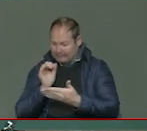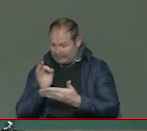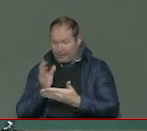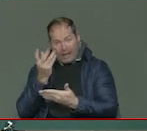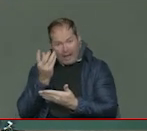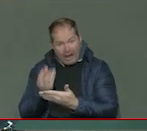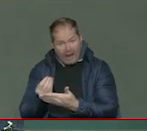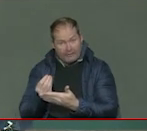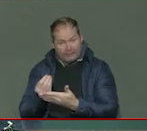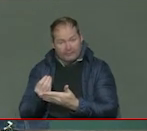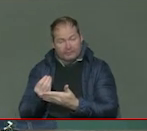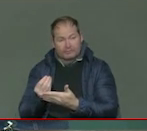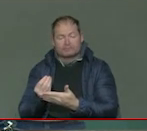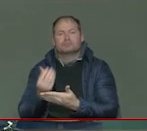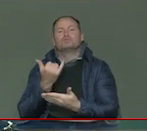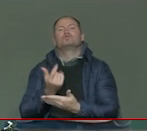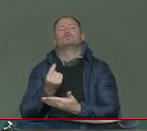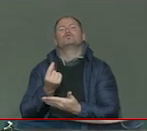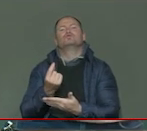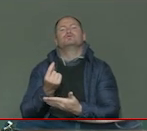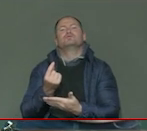on your bank statements, what do?